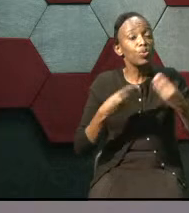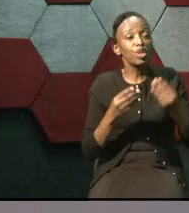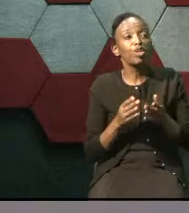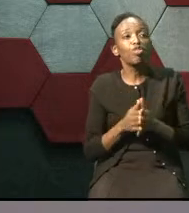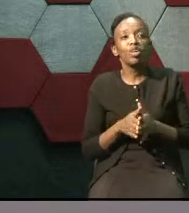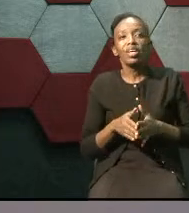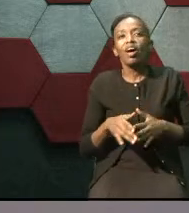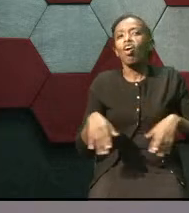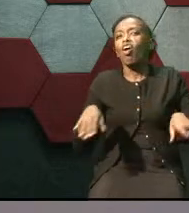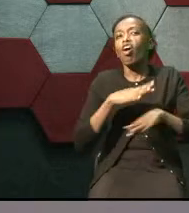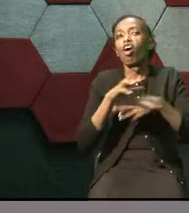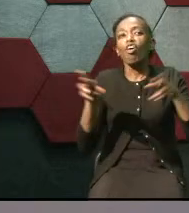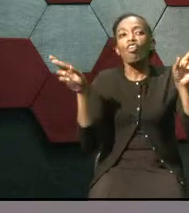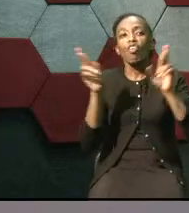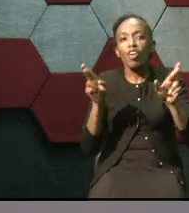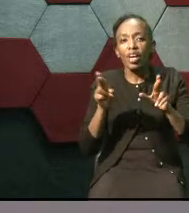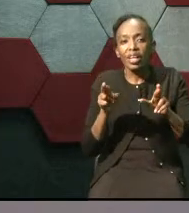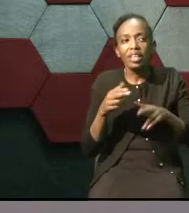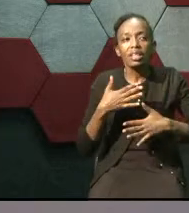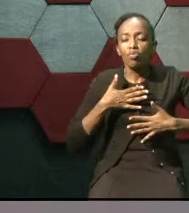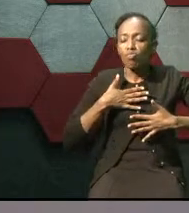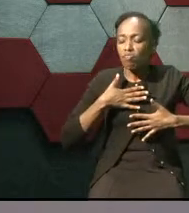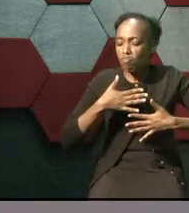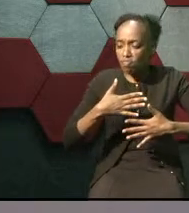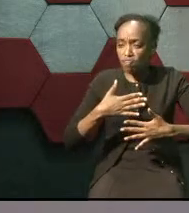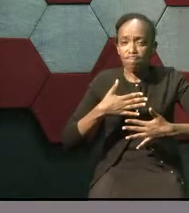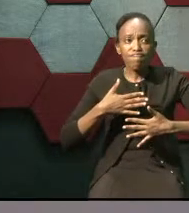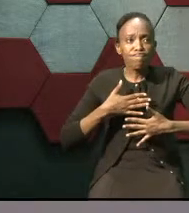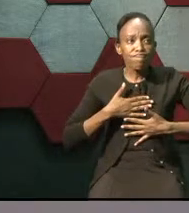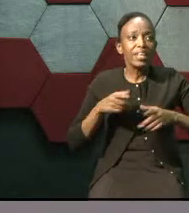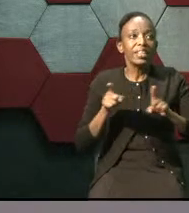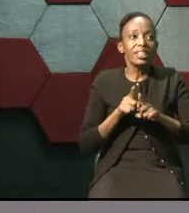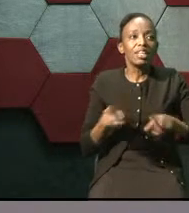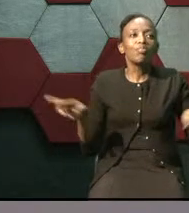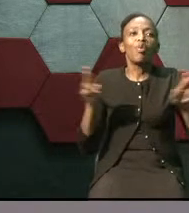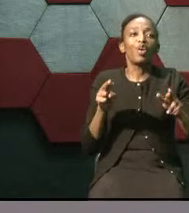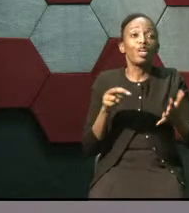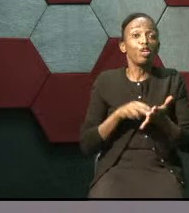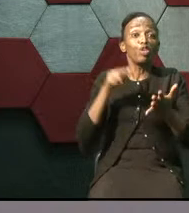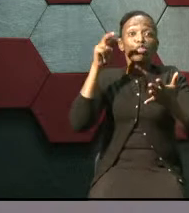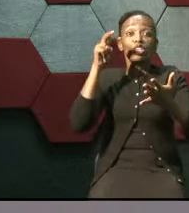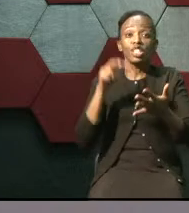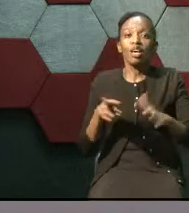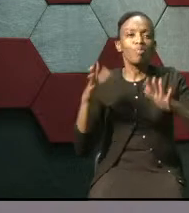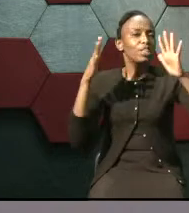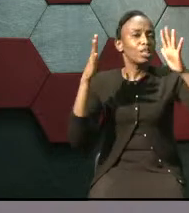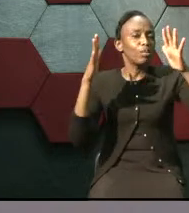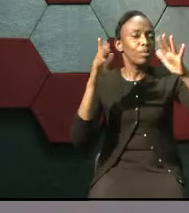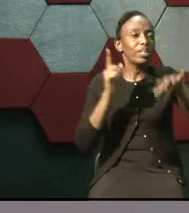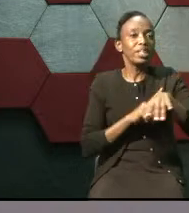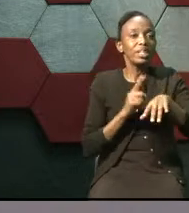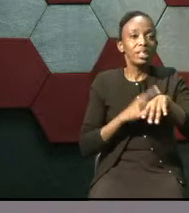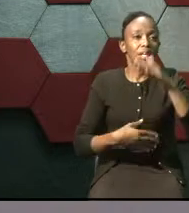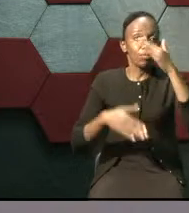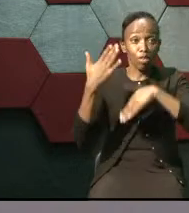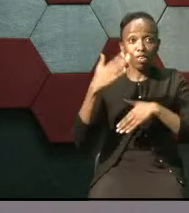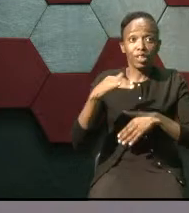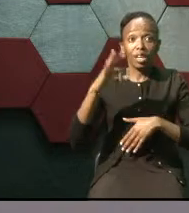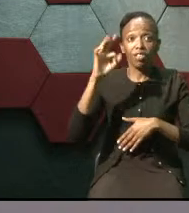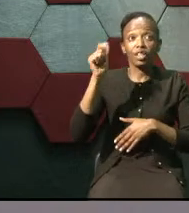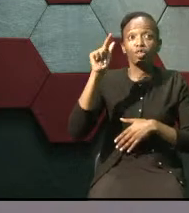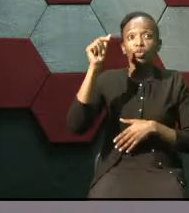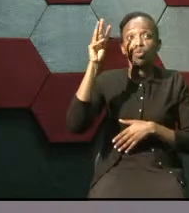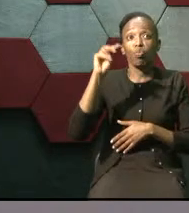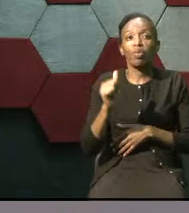everybody. Center yourselves, but also get ready to jump off your seats as Professor Fatuma Chege